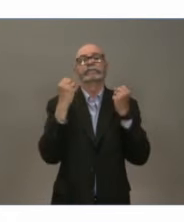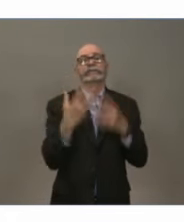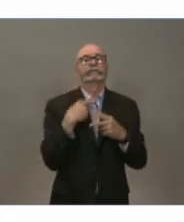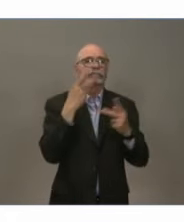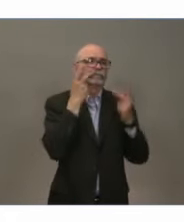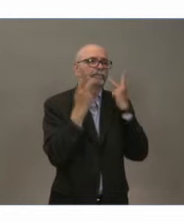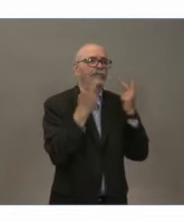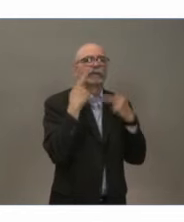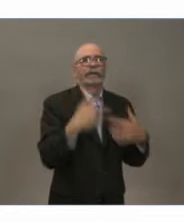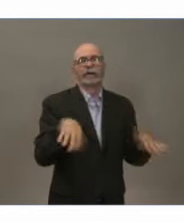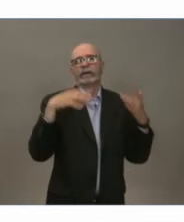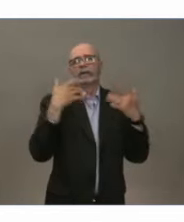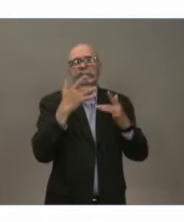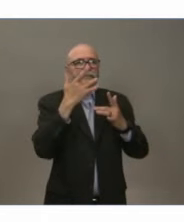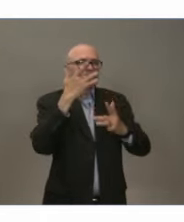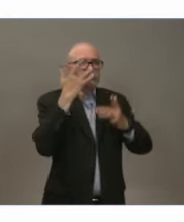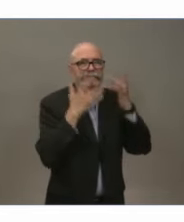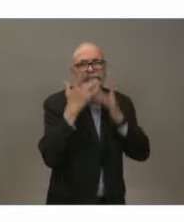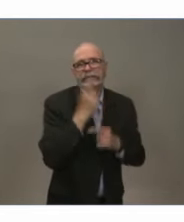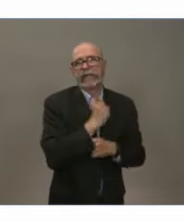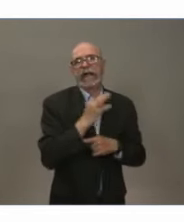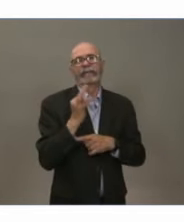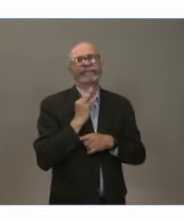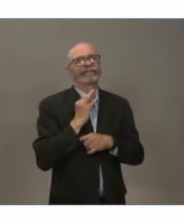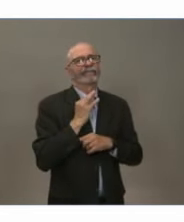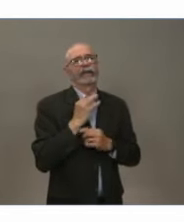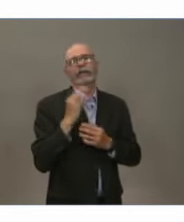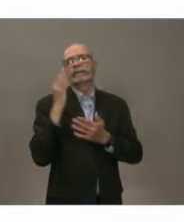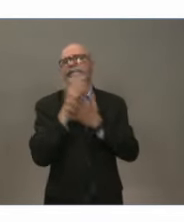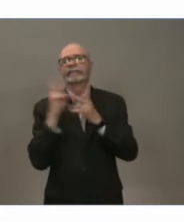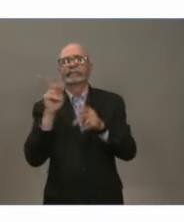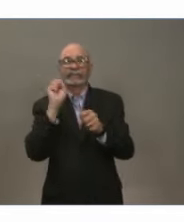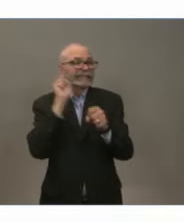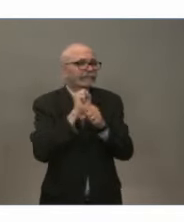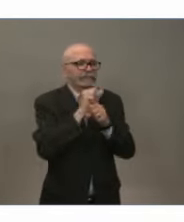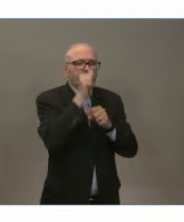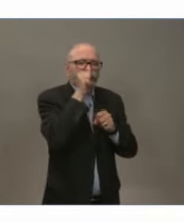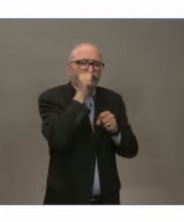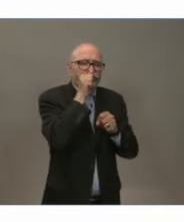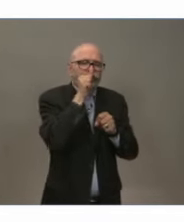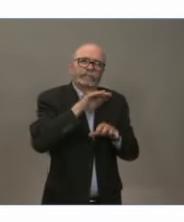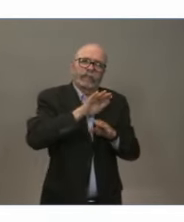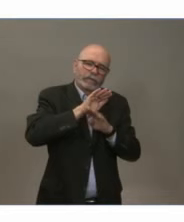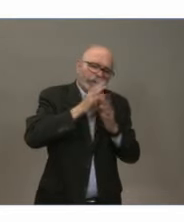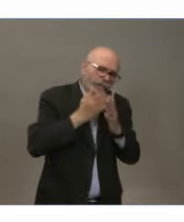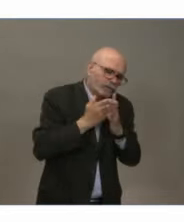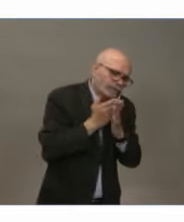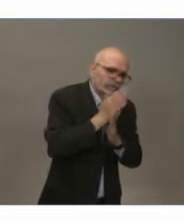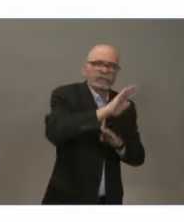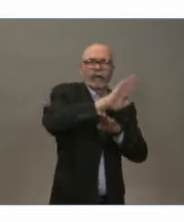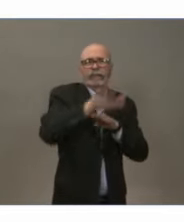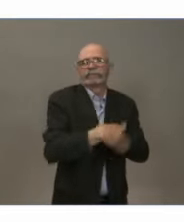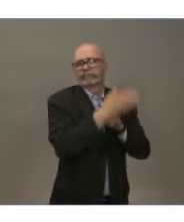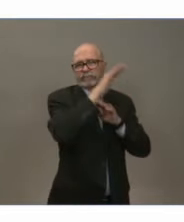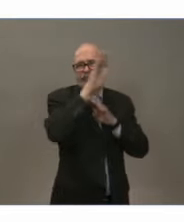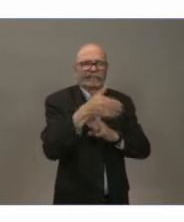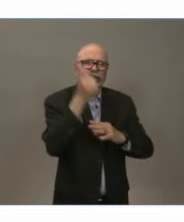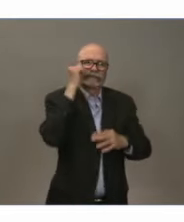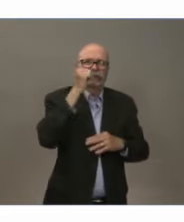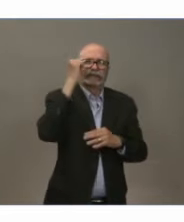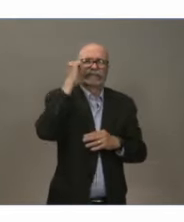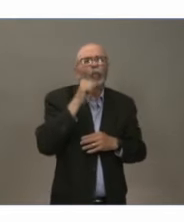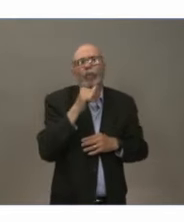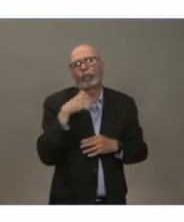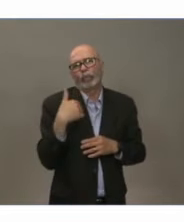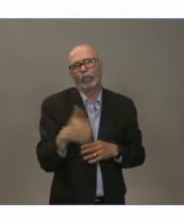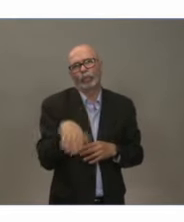challenges, but people work late into the night, 7 days a week to make sure the necessary staffing is in place. Go ahead, John, if you have a